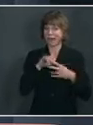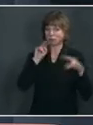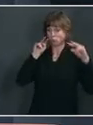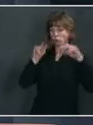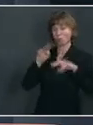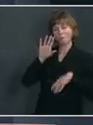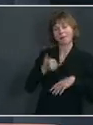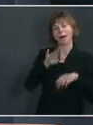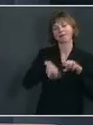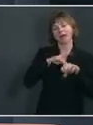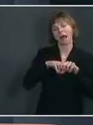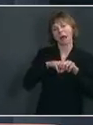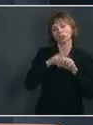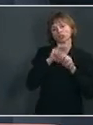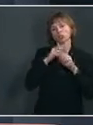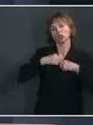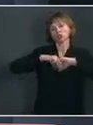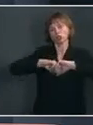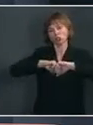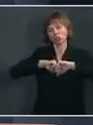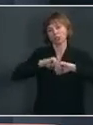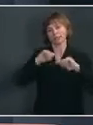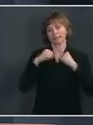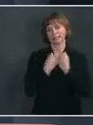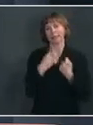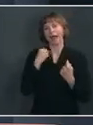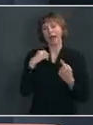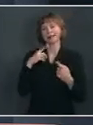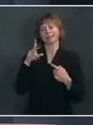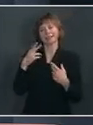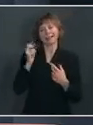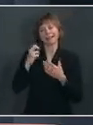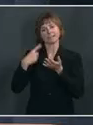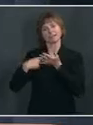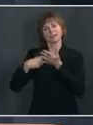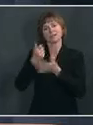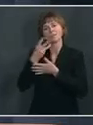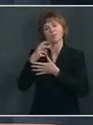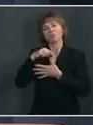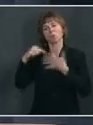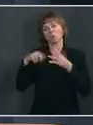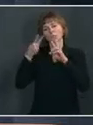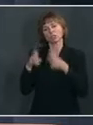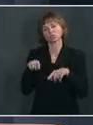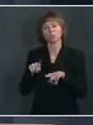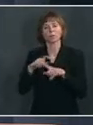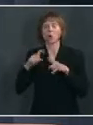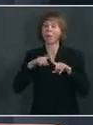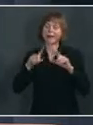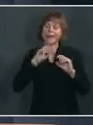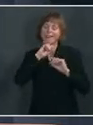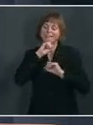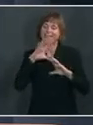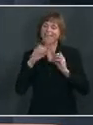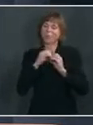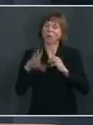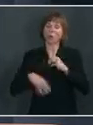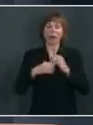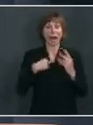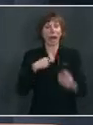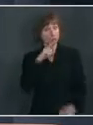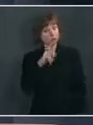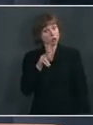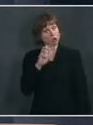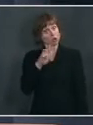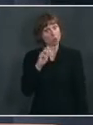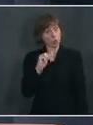security team, and he touched on a number of those issues during that call. But I don't have anything more for you. I'm sure the Kremlin is happy to give you